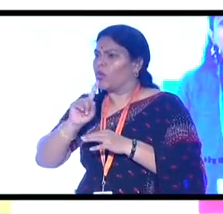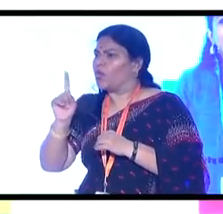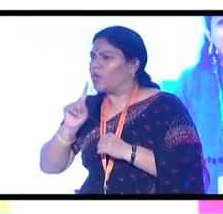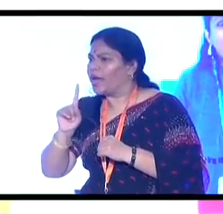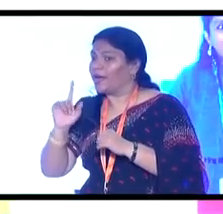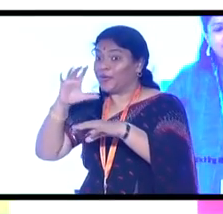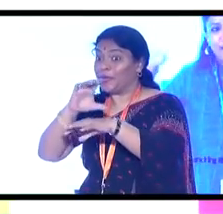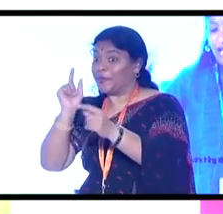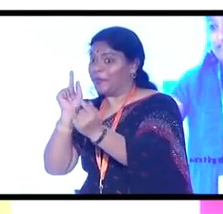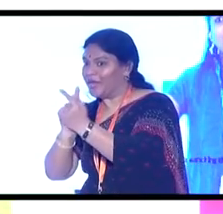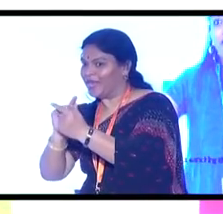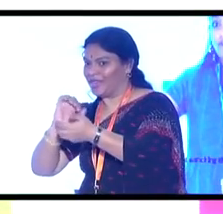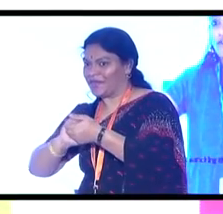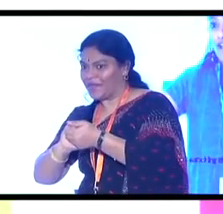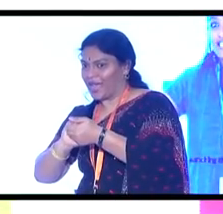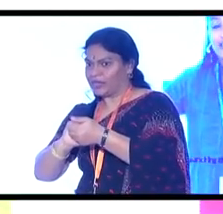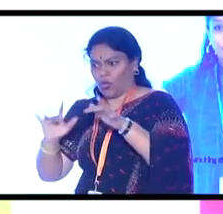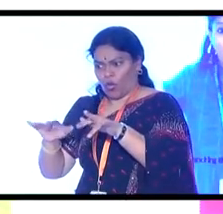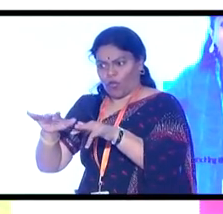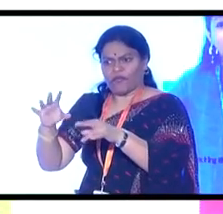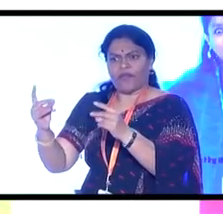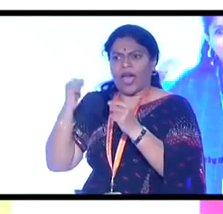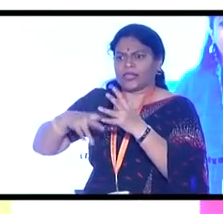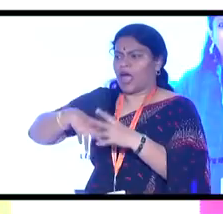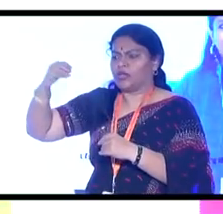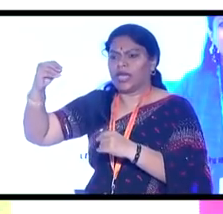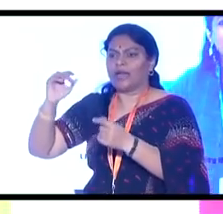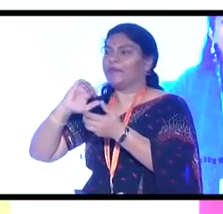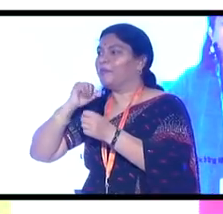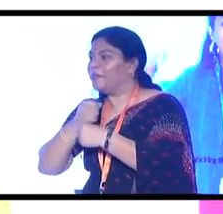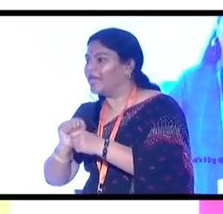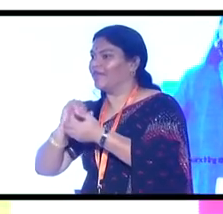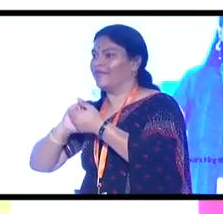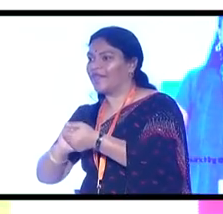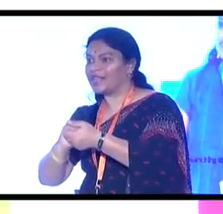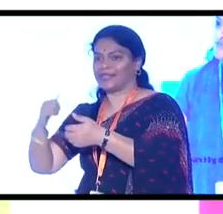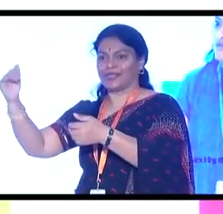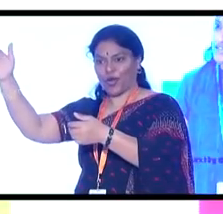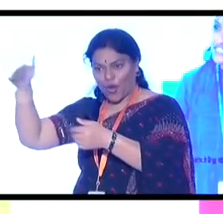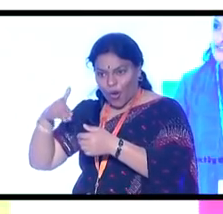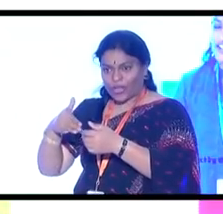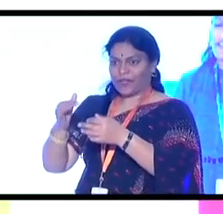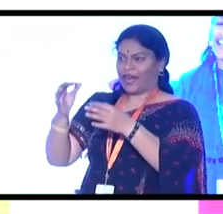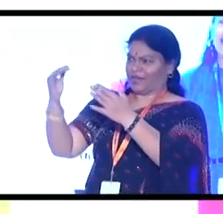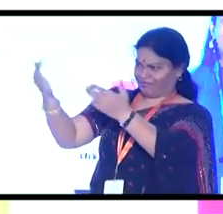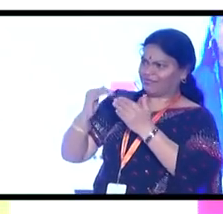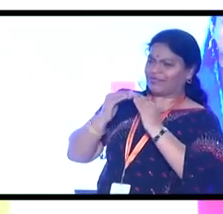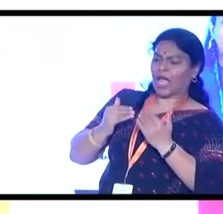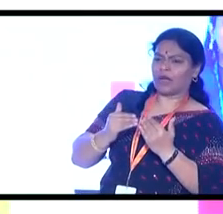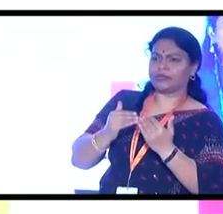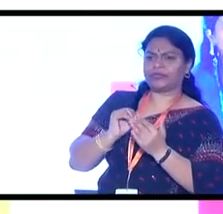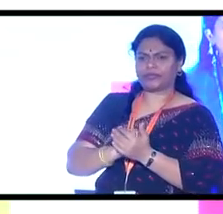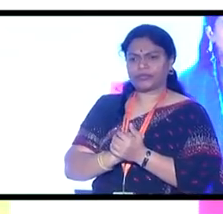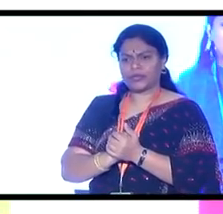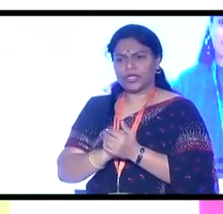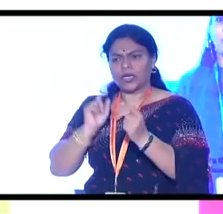up. I would tell all of you out here to go out, make friends, go out, call that friend that you've been wanting to forever.